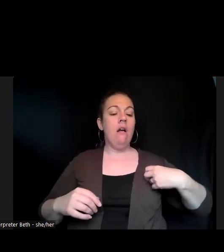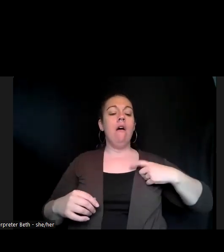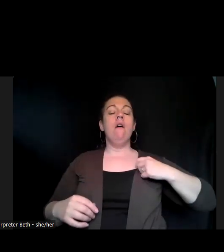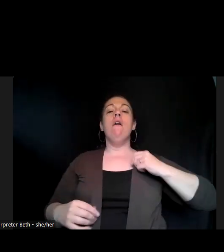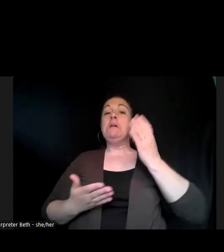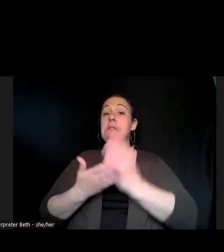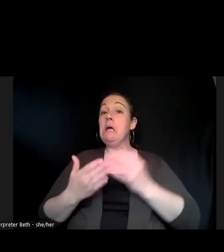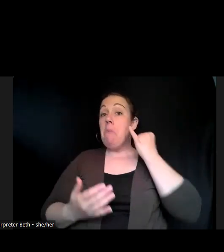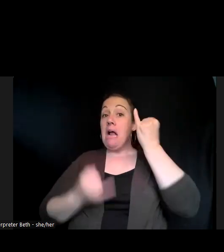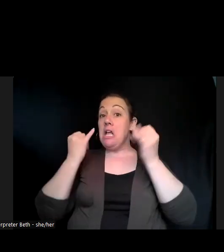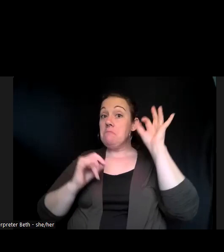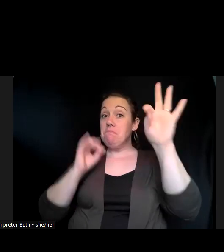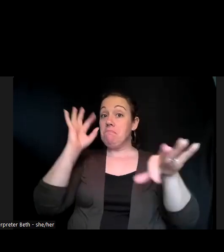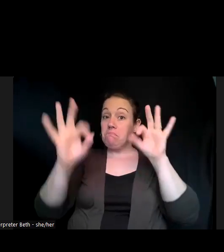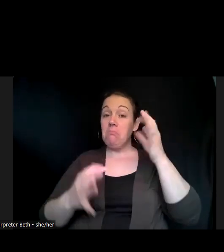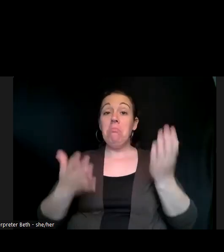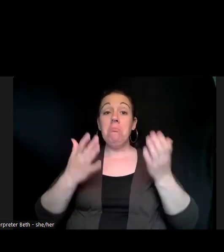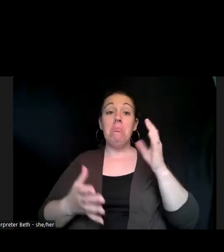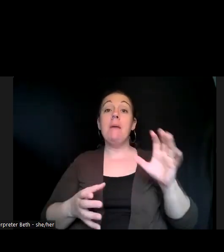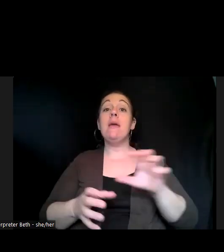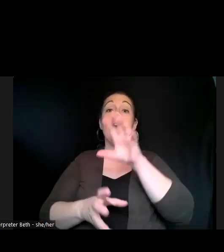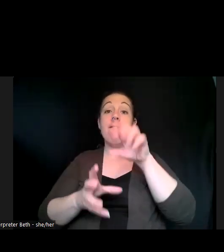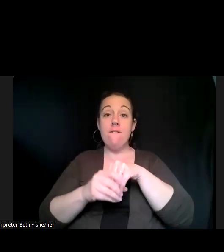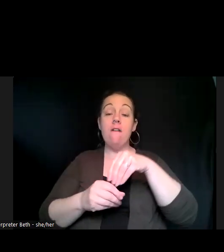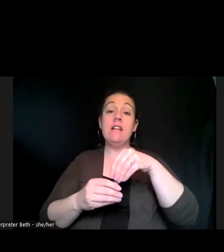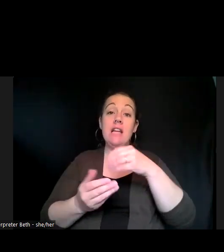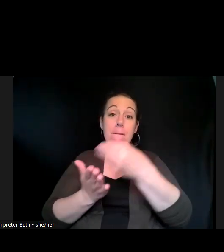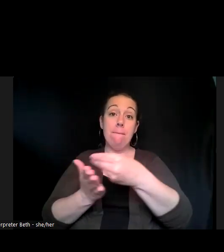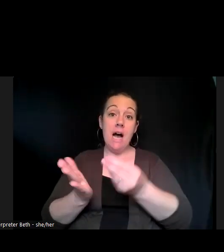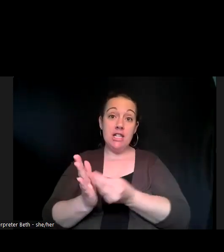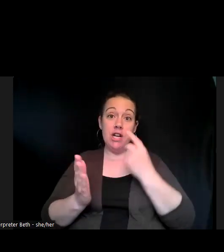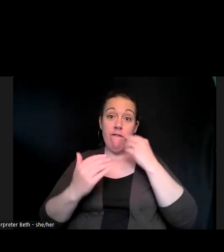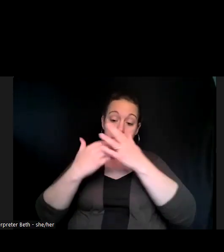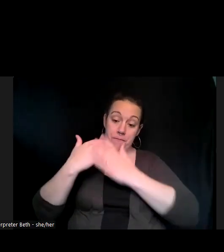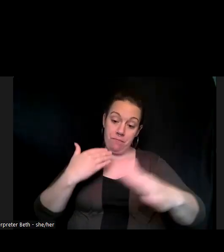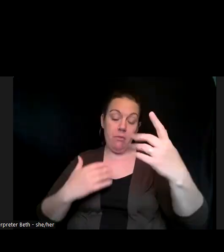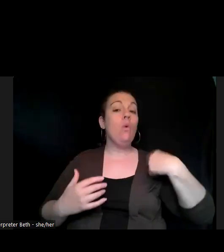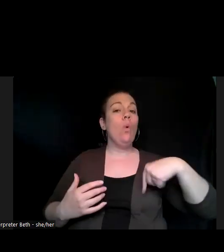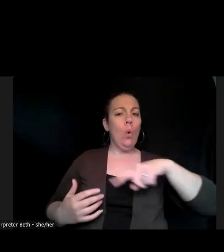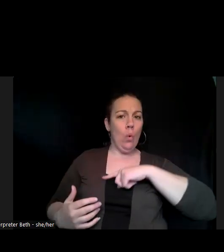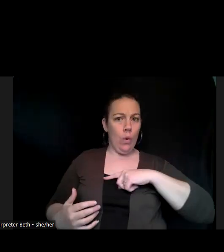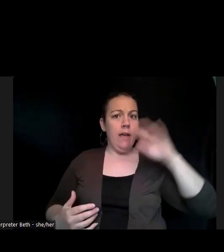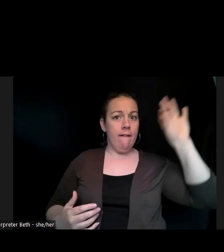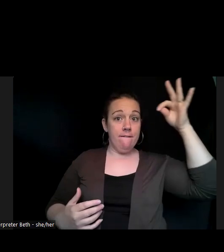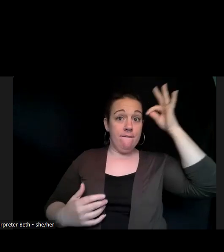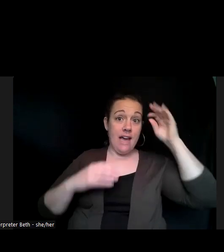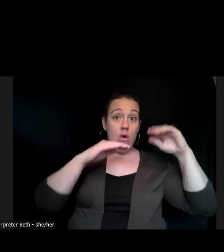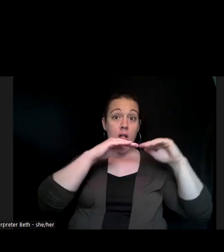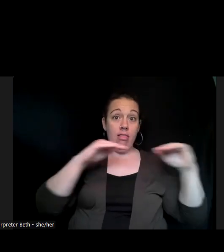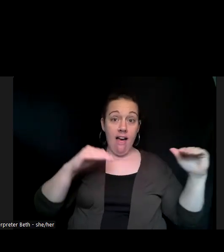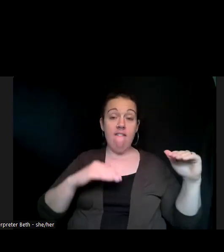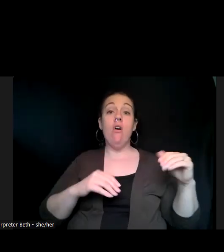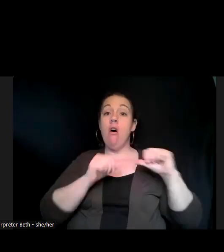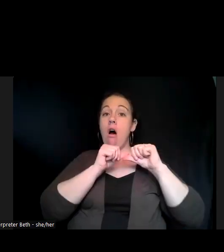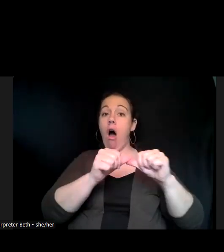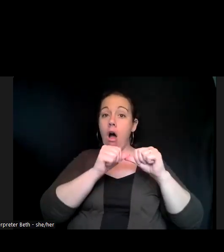one of those being, folding it into the core budget. But we have invested additional funds at the federal level in ongoing formula